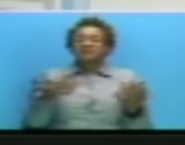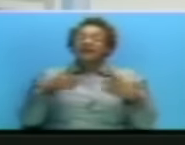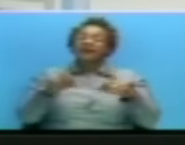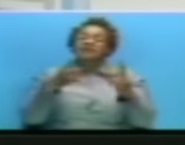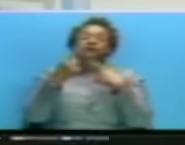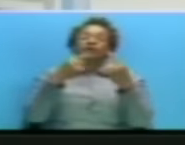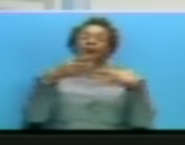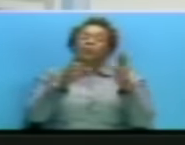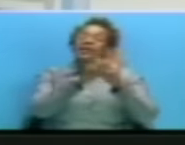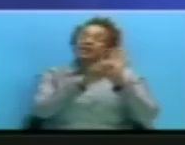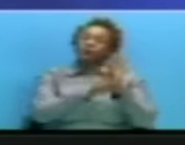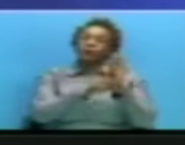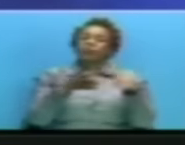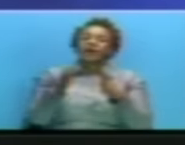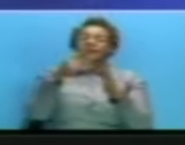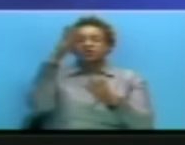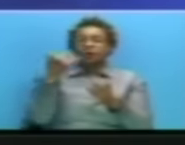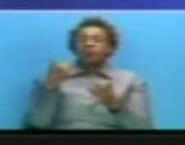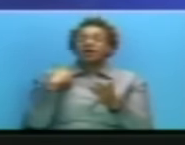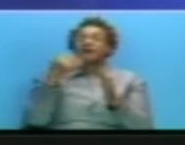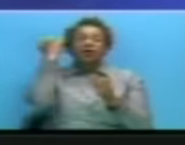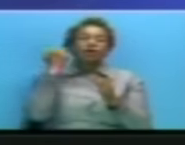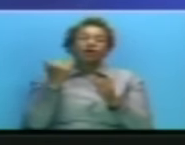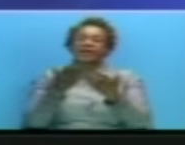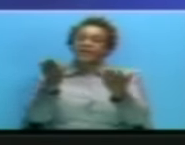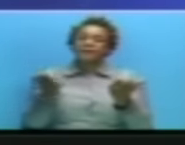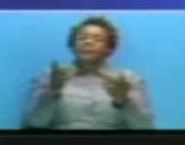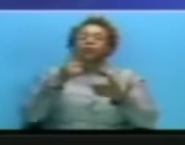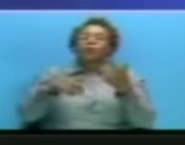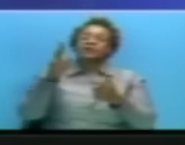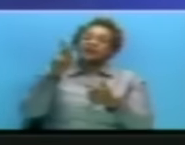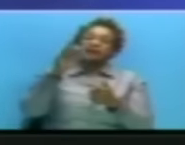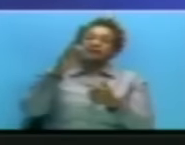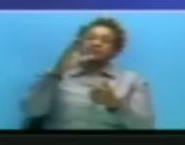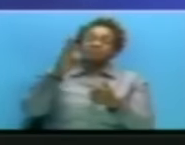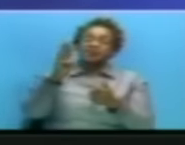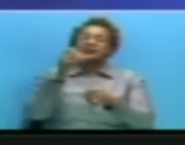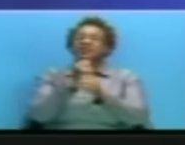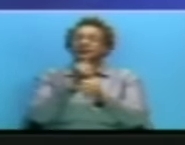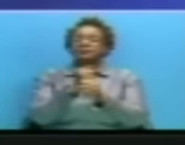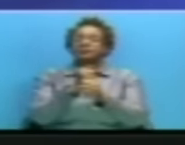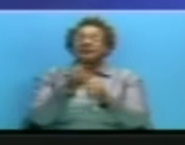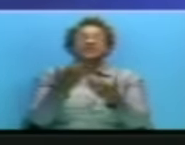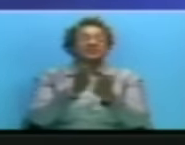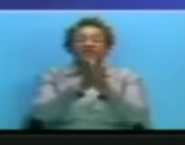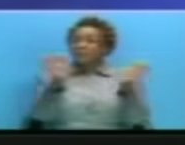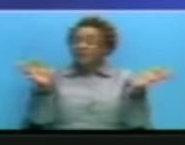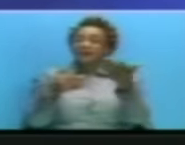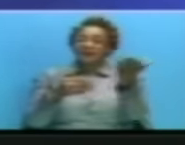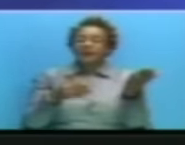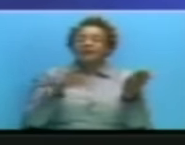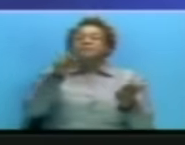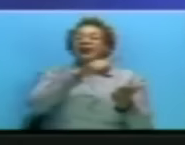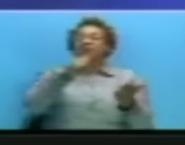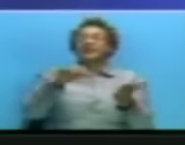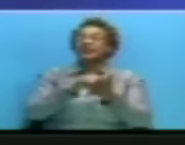the legal perspective here, which is why we have Dimus here. Yeah. Based on what KFCB has done, and a lot of it has been in the public domain, banning Project X, banning this